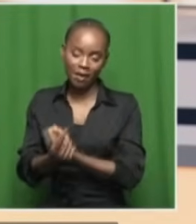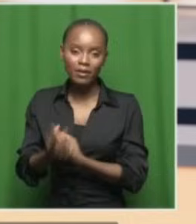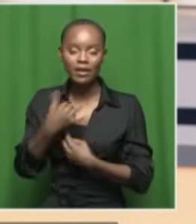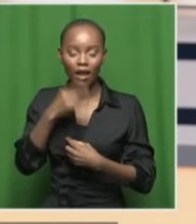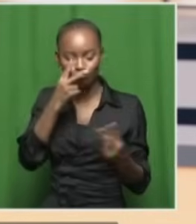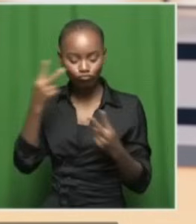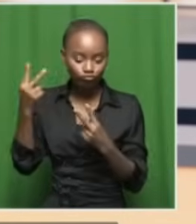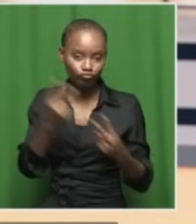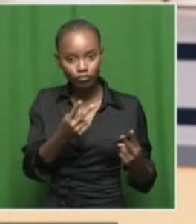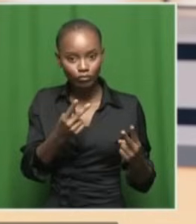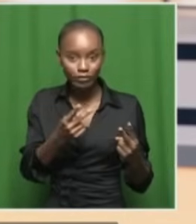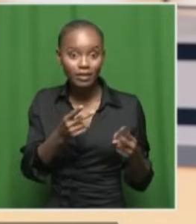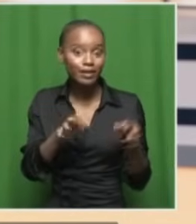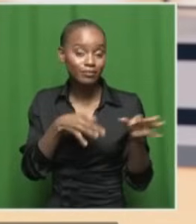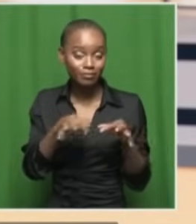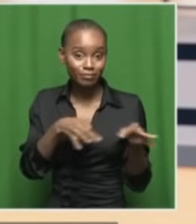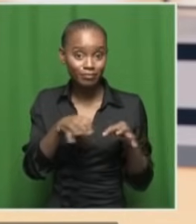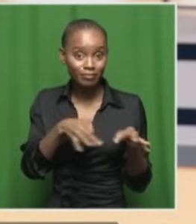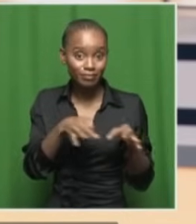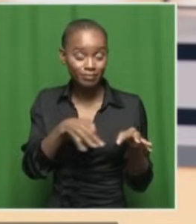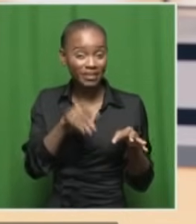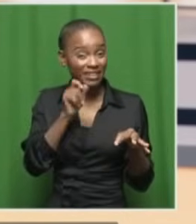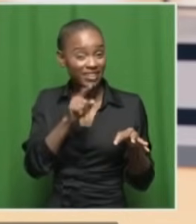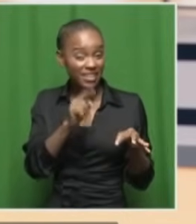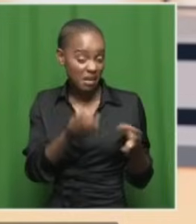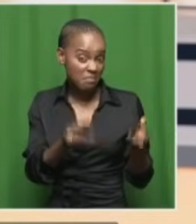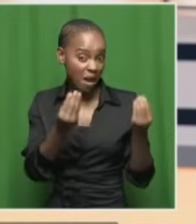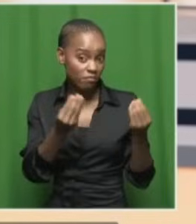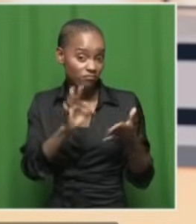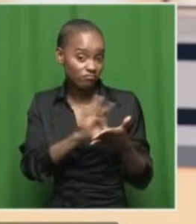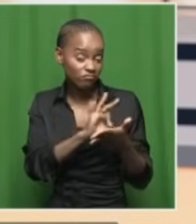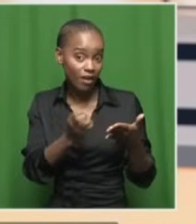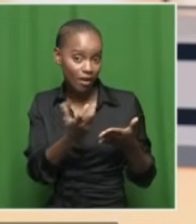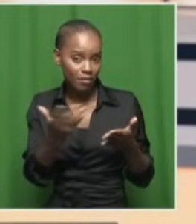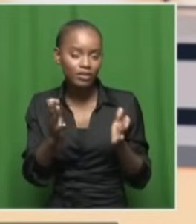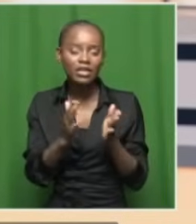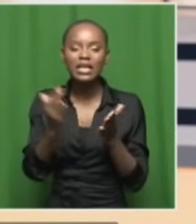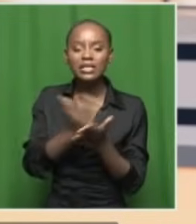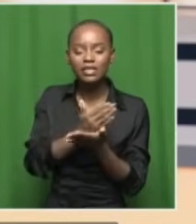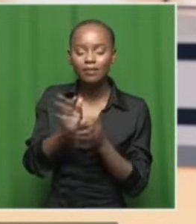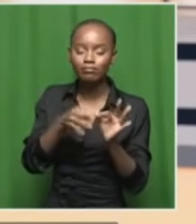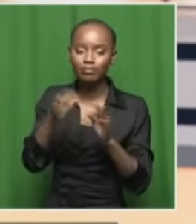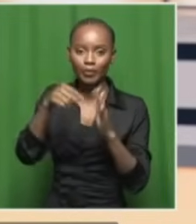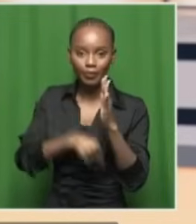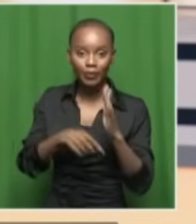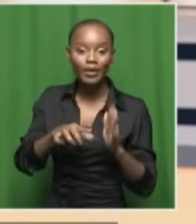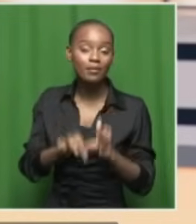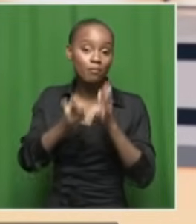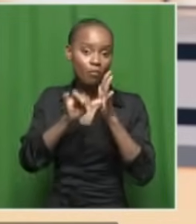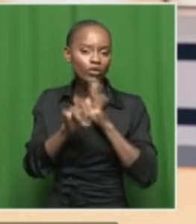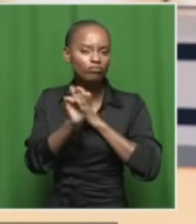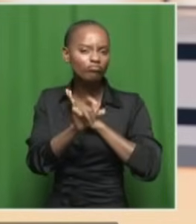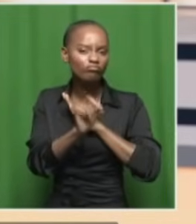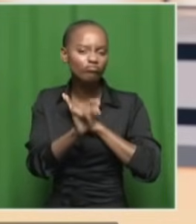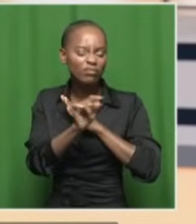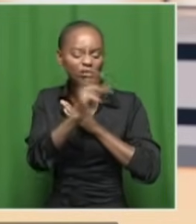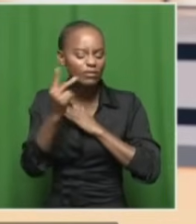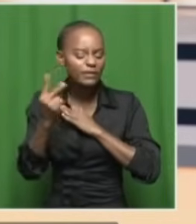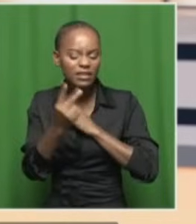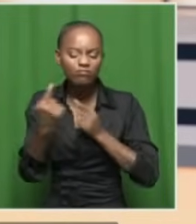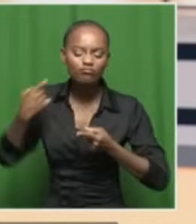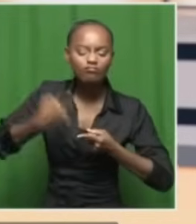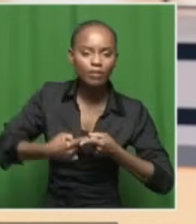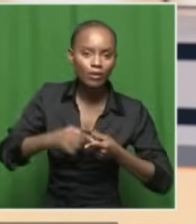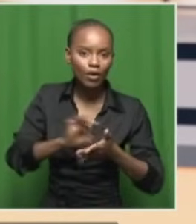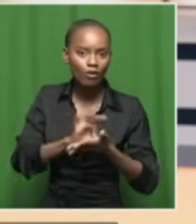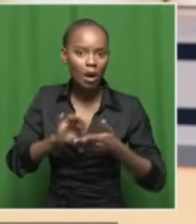the outcome of the by-election yesterday and to unpack some of the importance around this and what we've seen of late, I'm